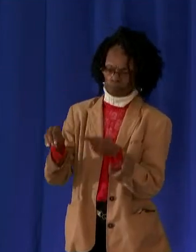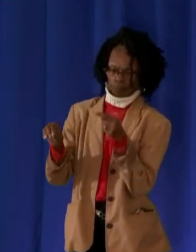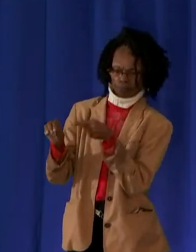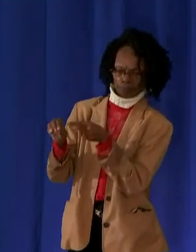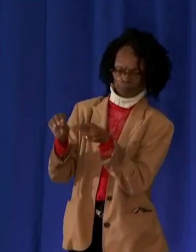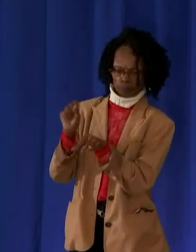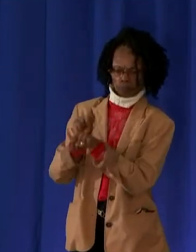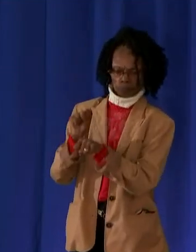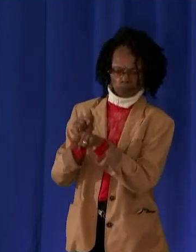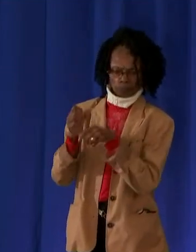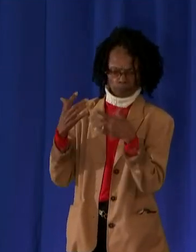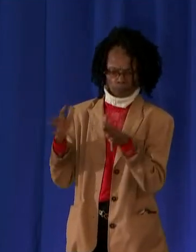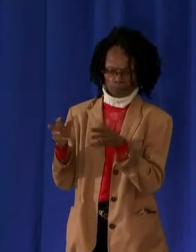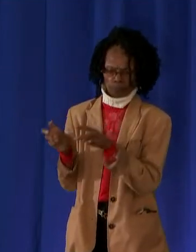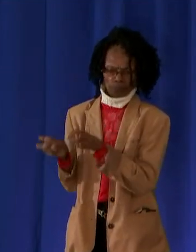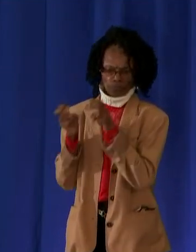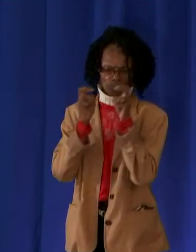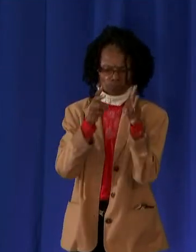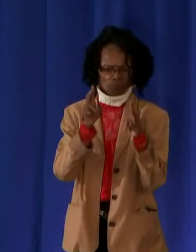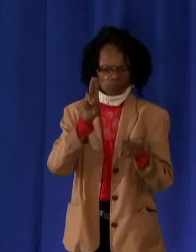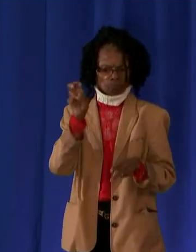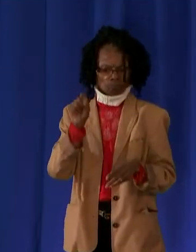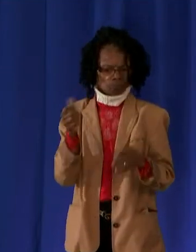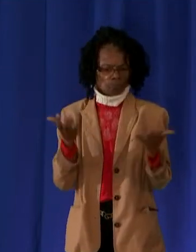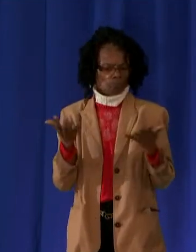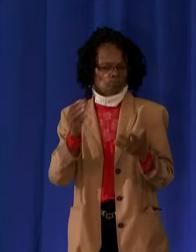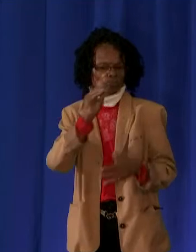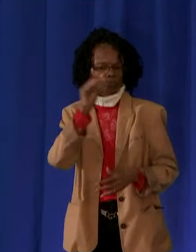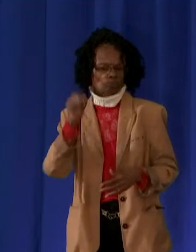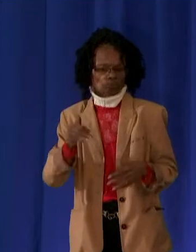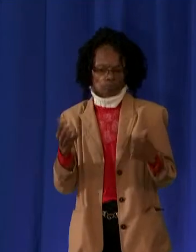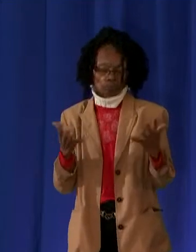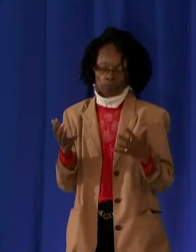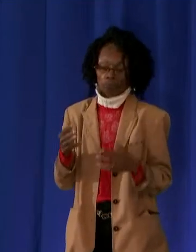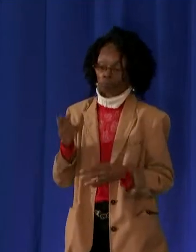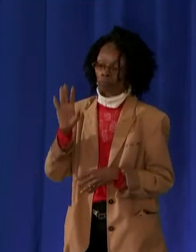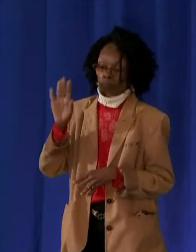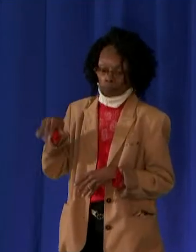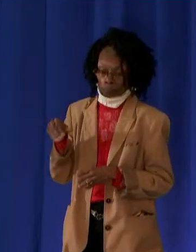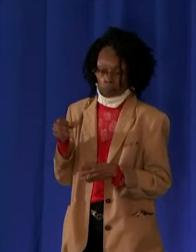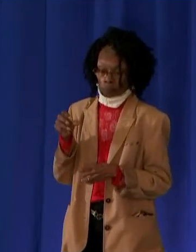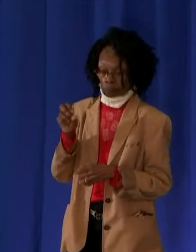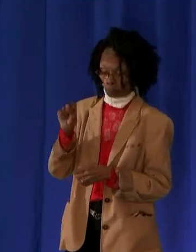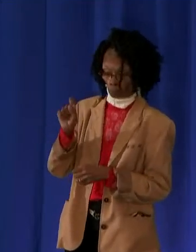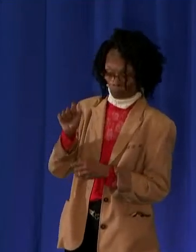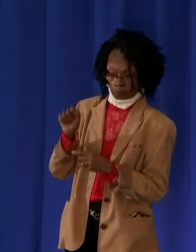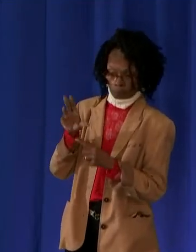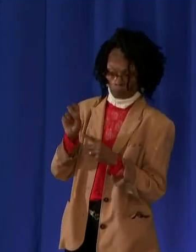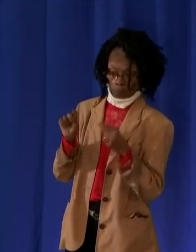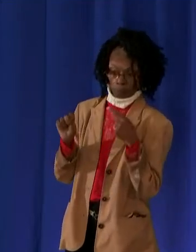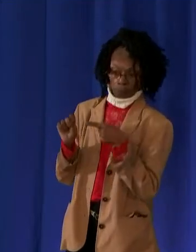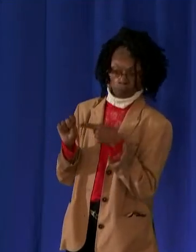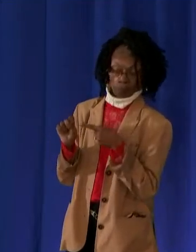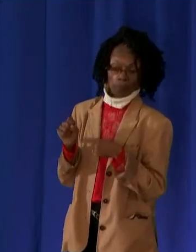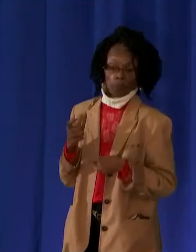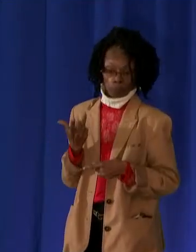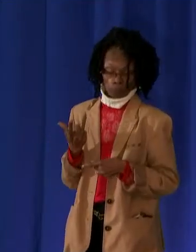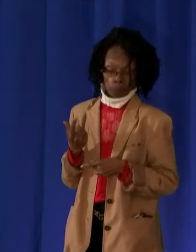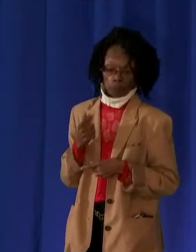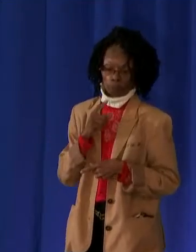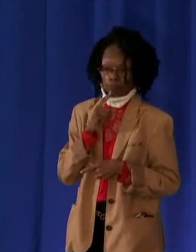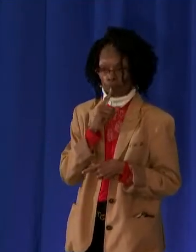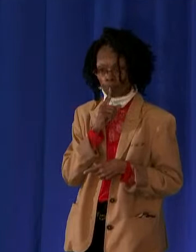have uploaded their status so far? The uploaded status,